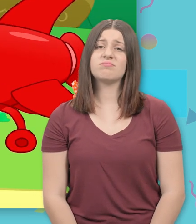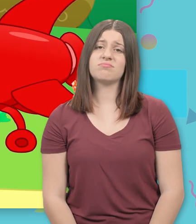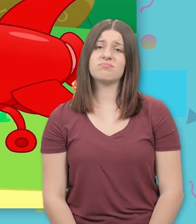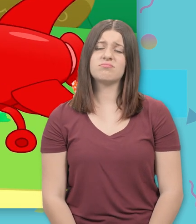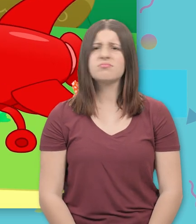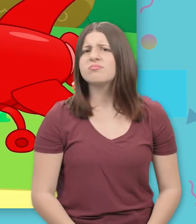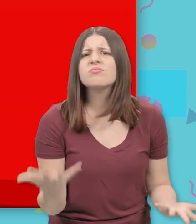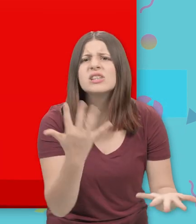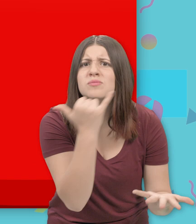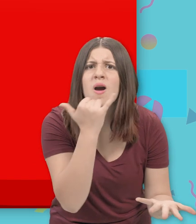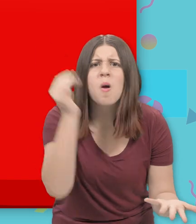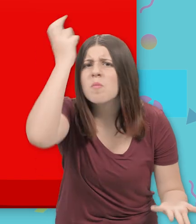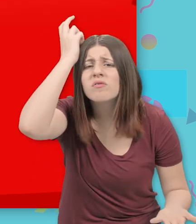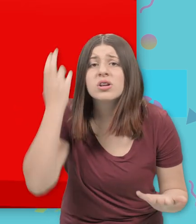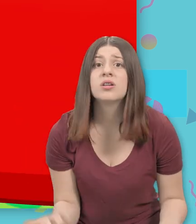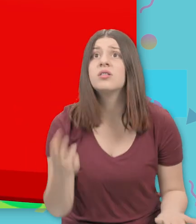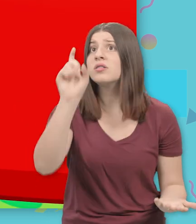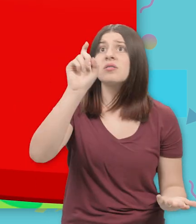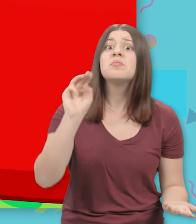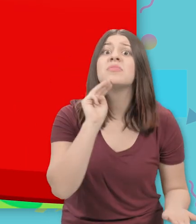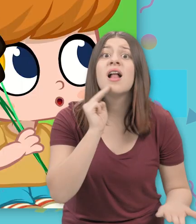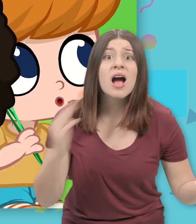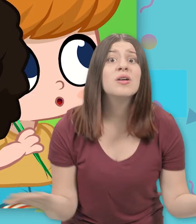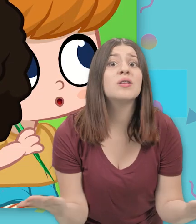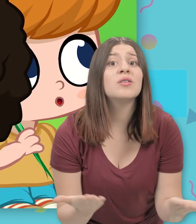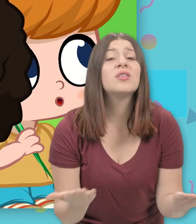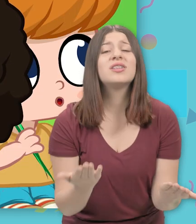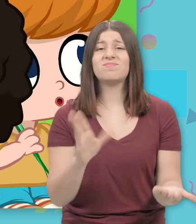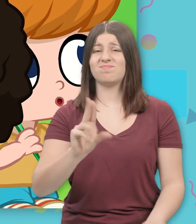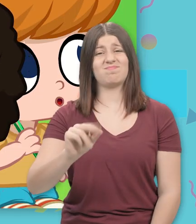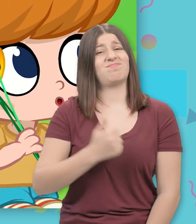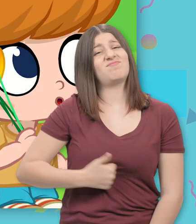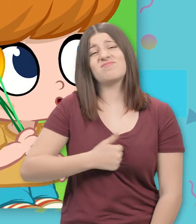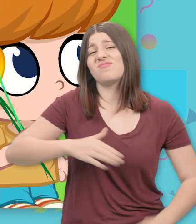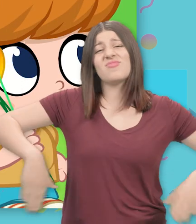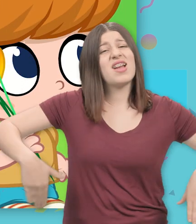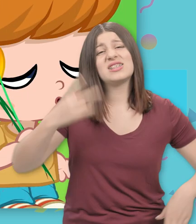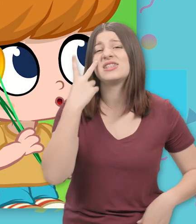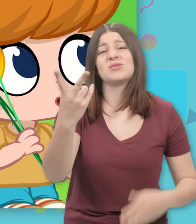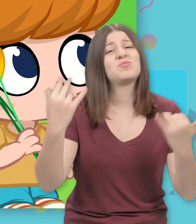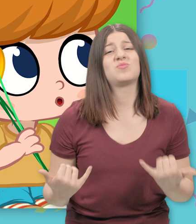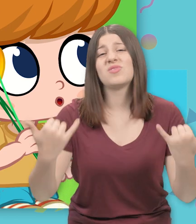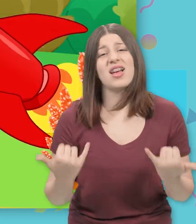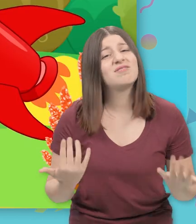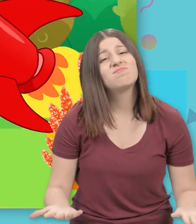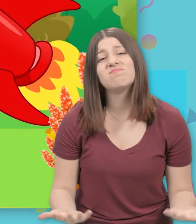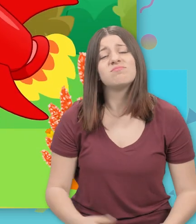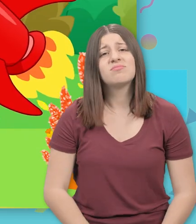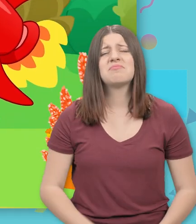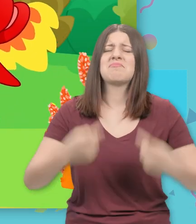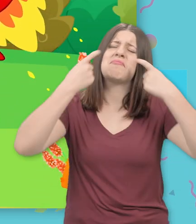What's wrong, Morphle? Mila here. No, sorry. I haven't seen her today.